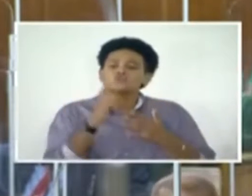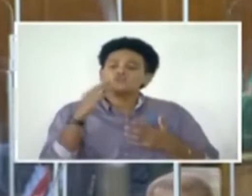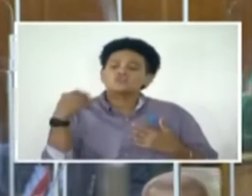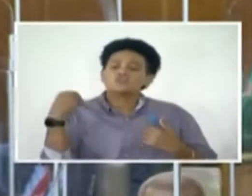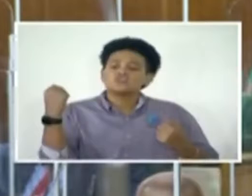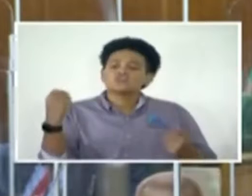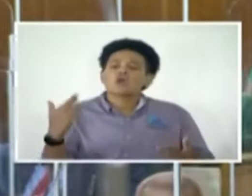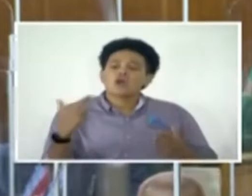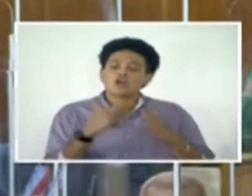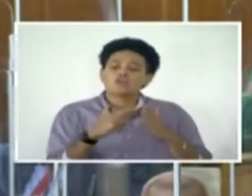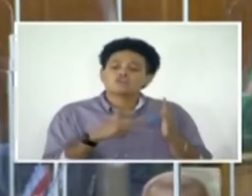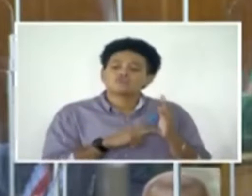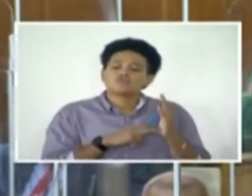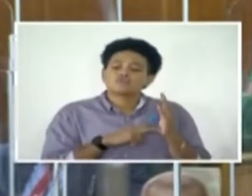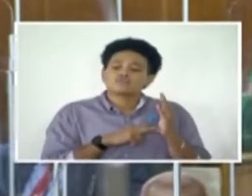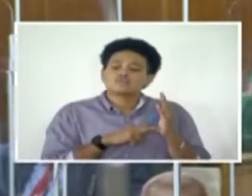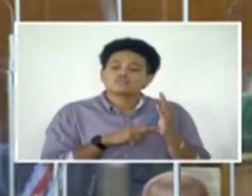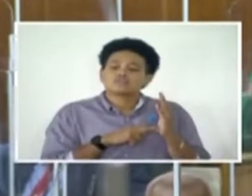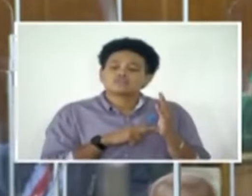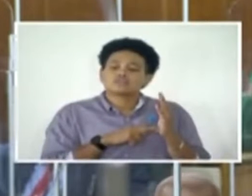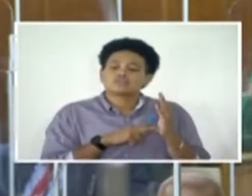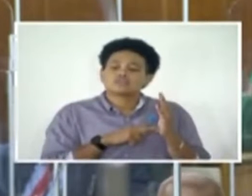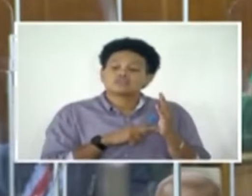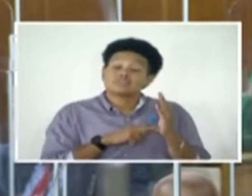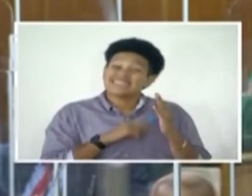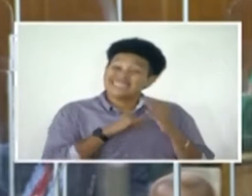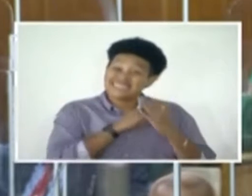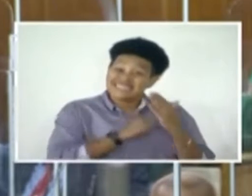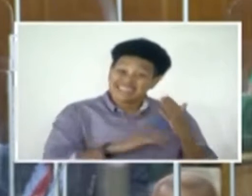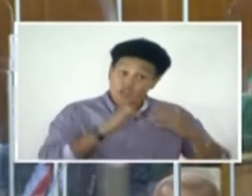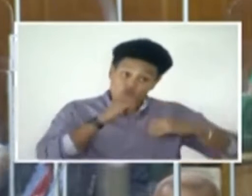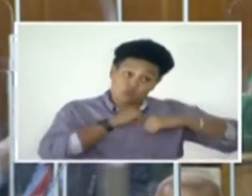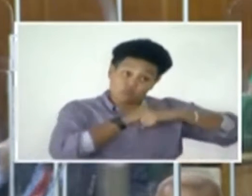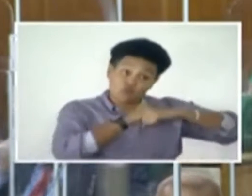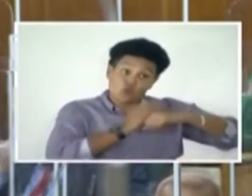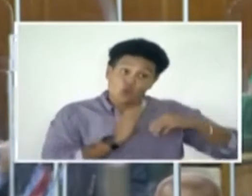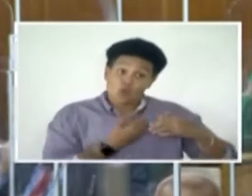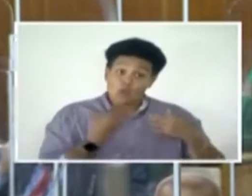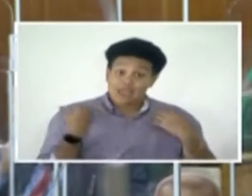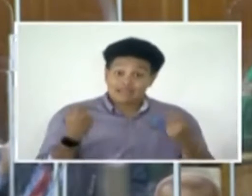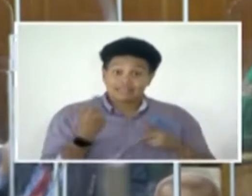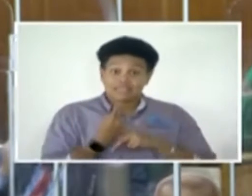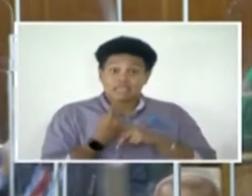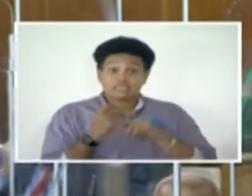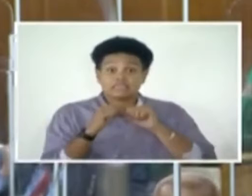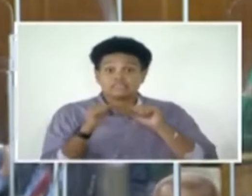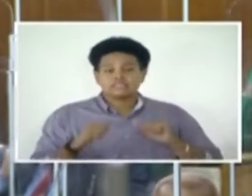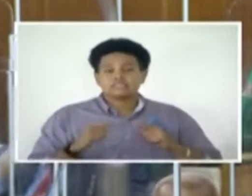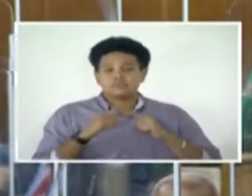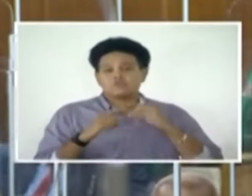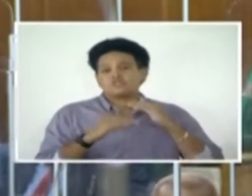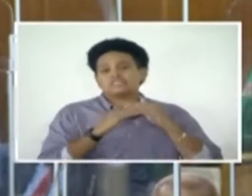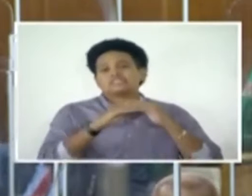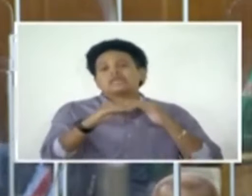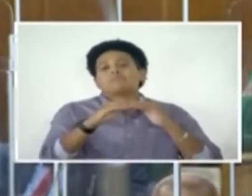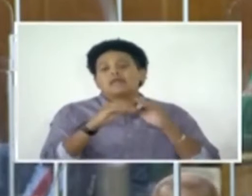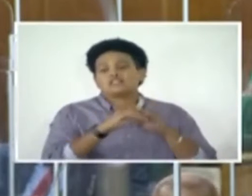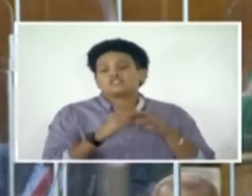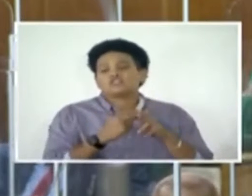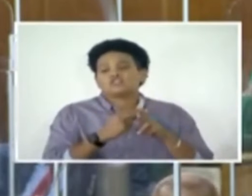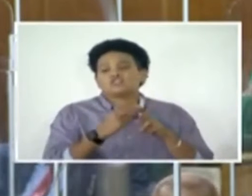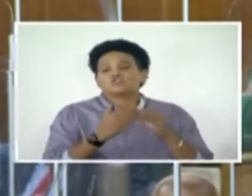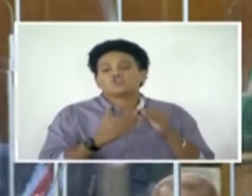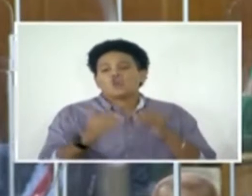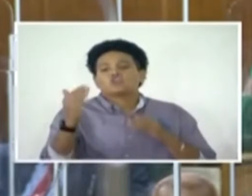measures. Designed to protect our healthcare system and save lives in the short term.